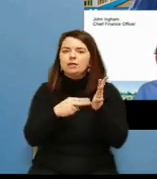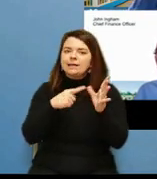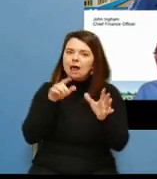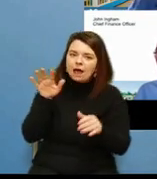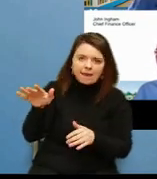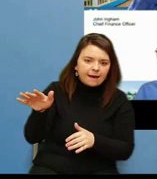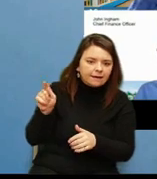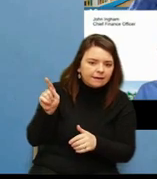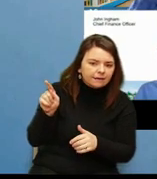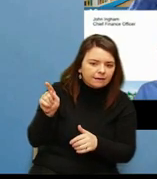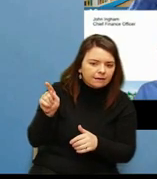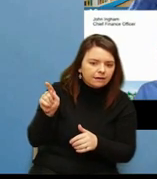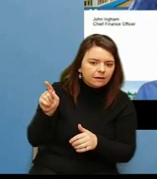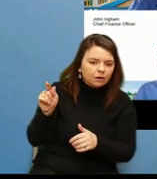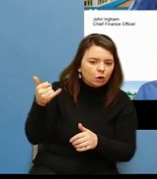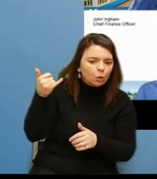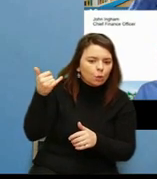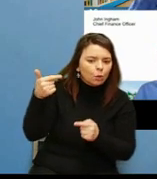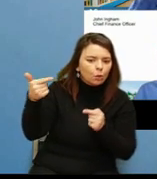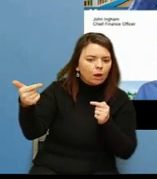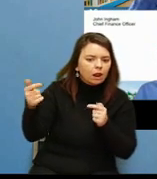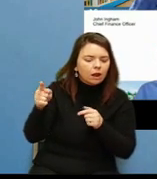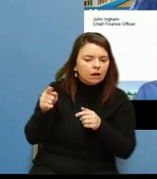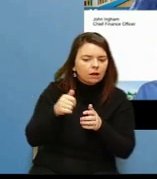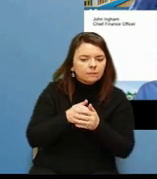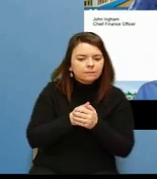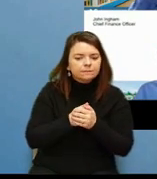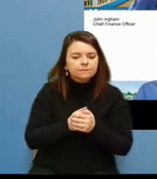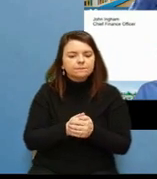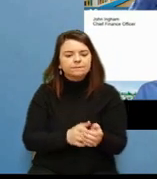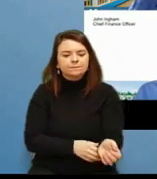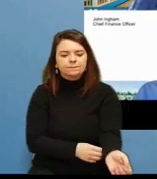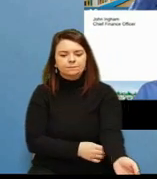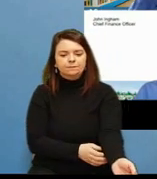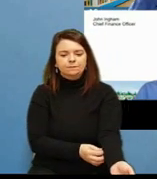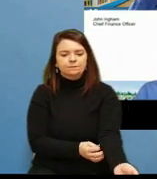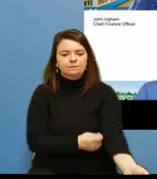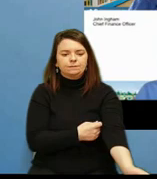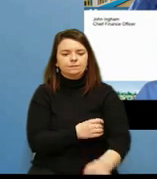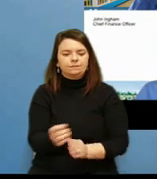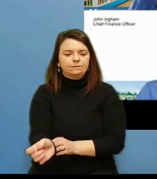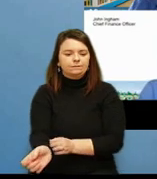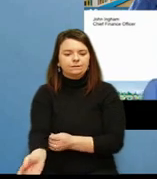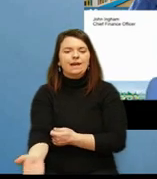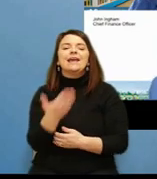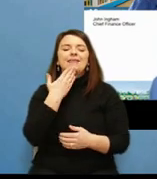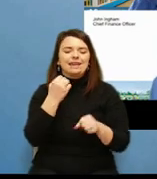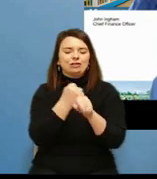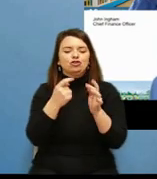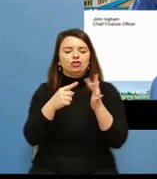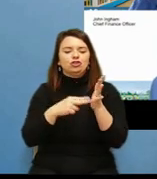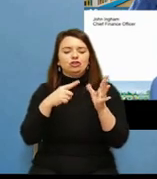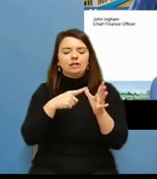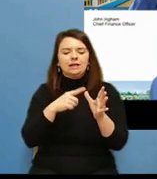I believe Gina is on the call. Gina, happy for you to introduce and then take